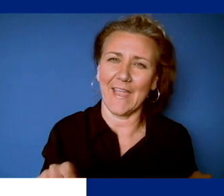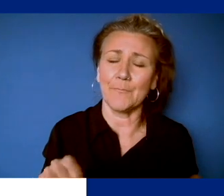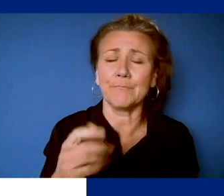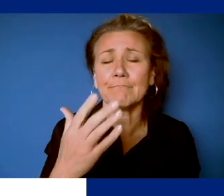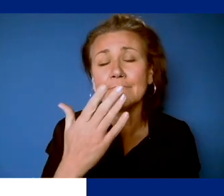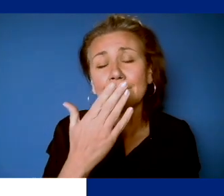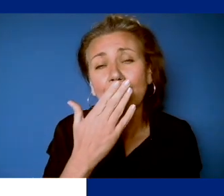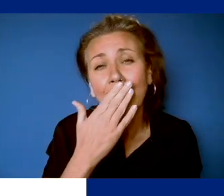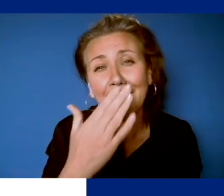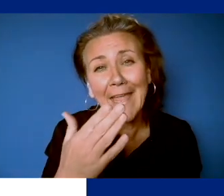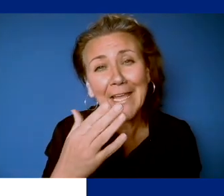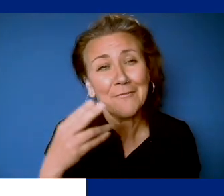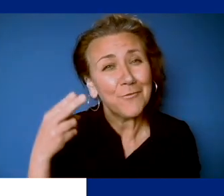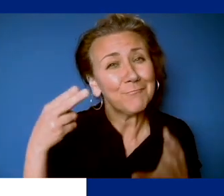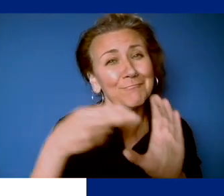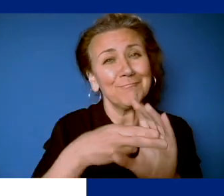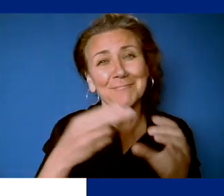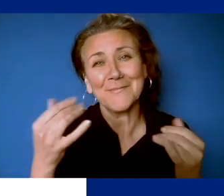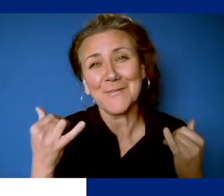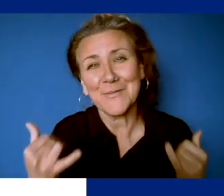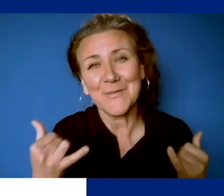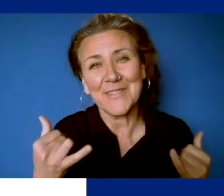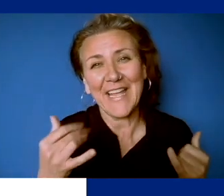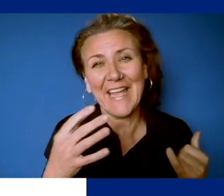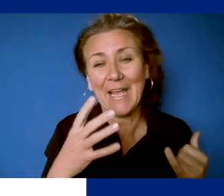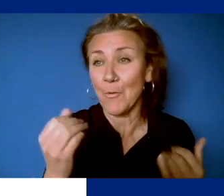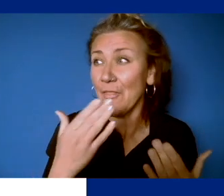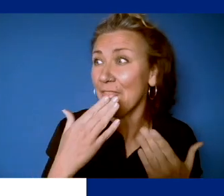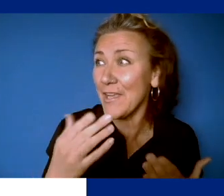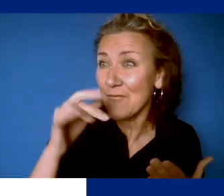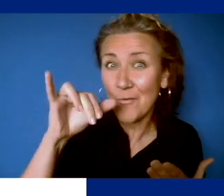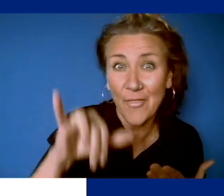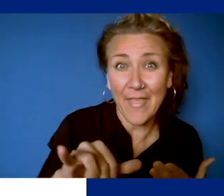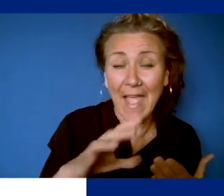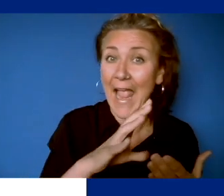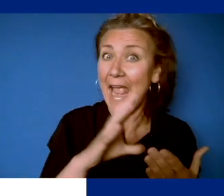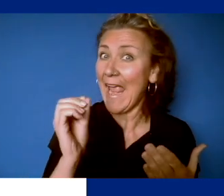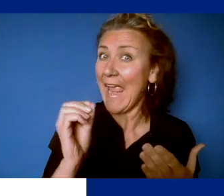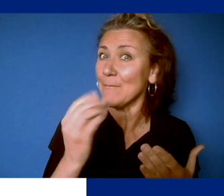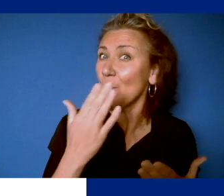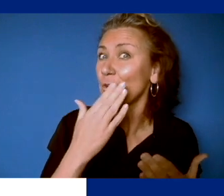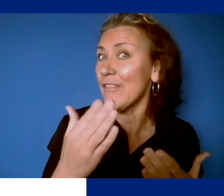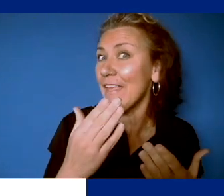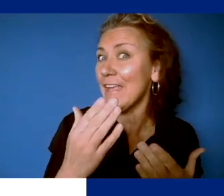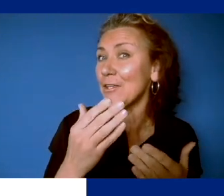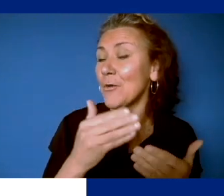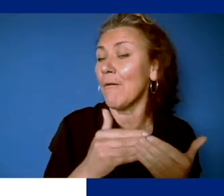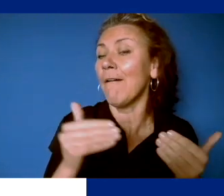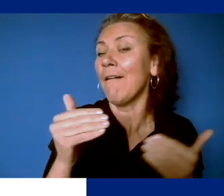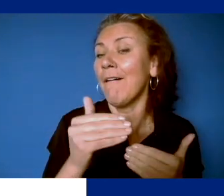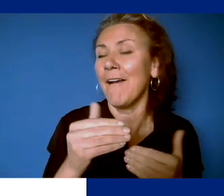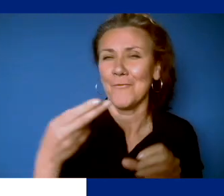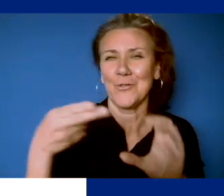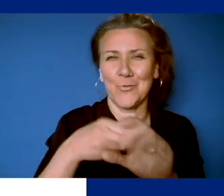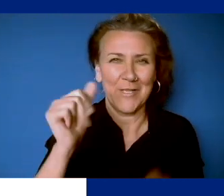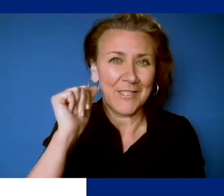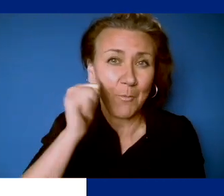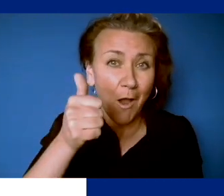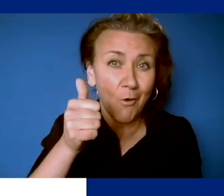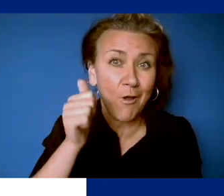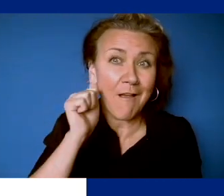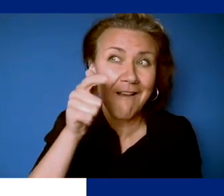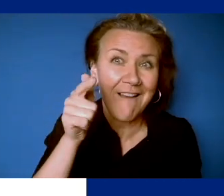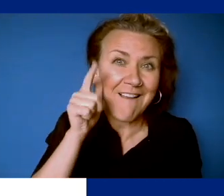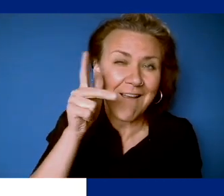we can. So thank you for being here today. I want to thank you for that. And I want to thank you in advance for being